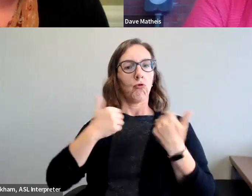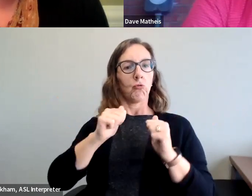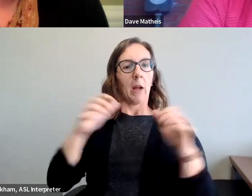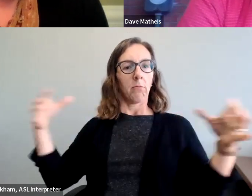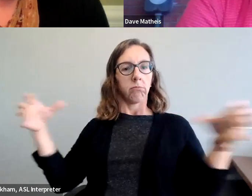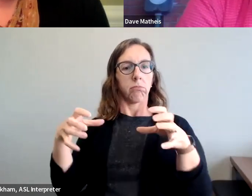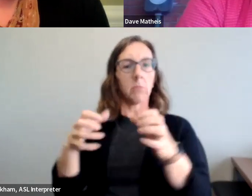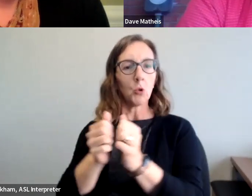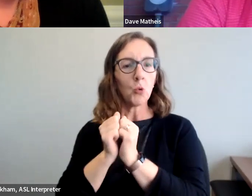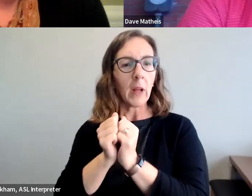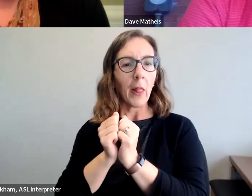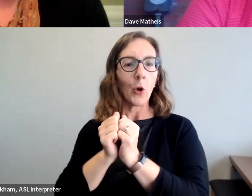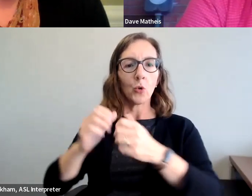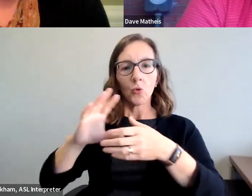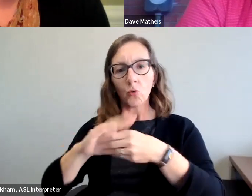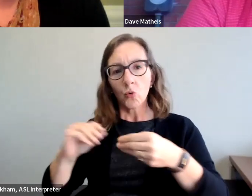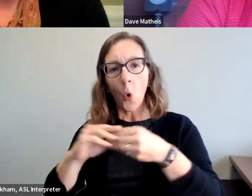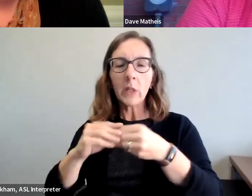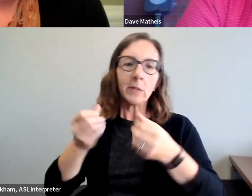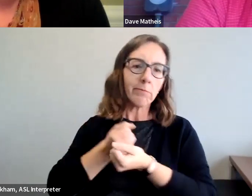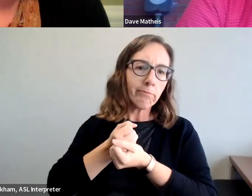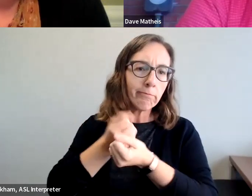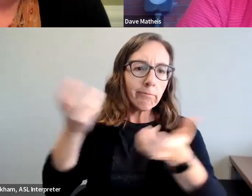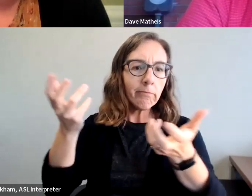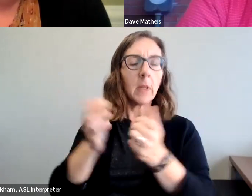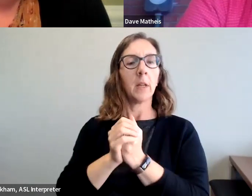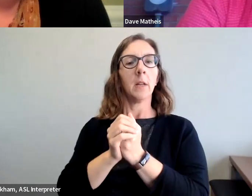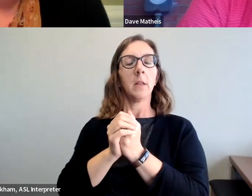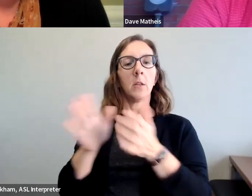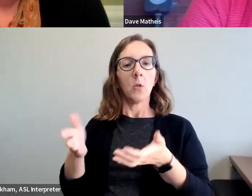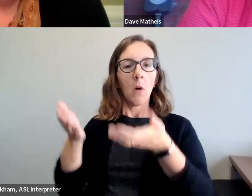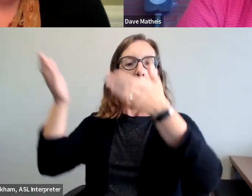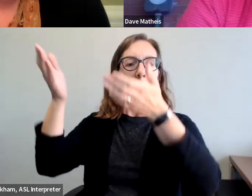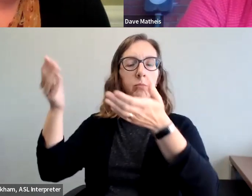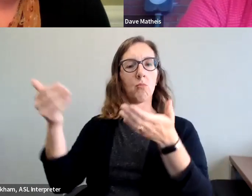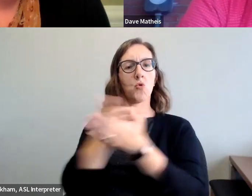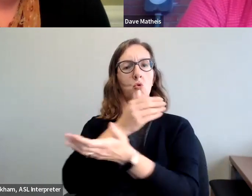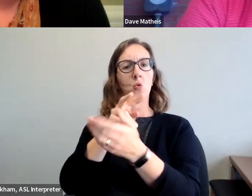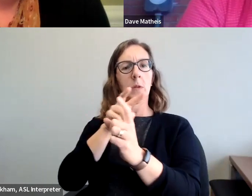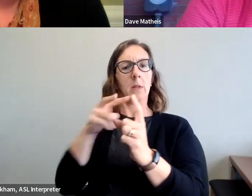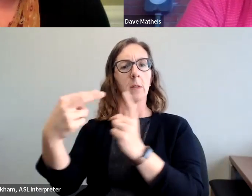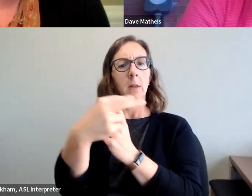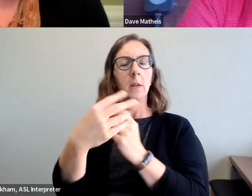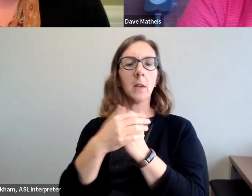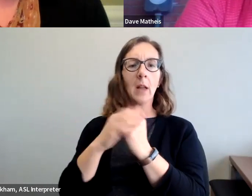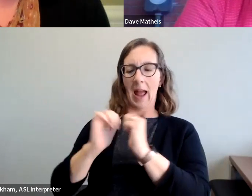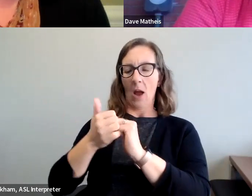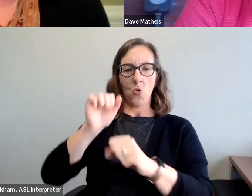stories, and providers being out there trying to have a new perspective and fresh eyes on working with families?